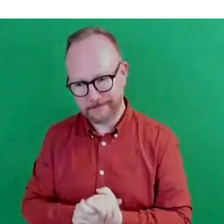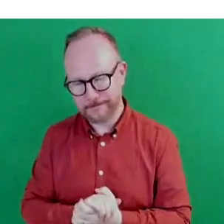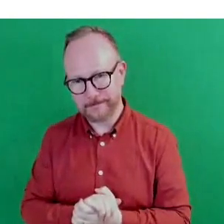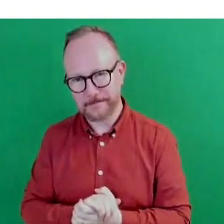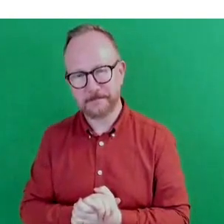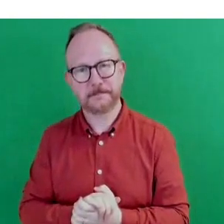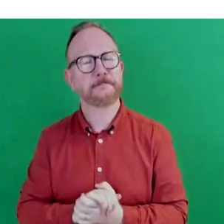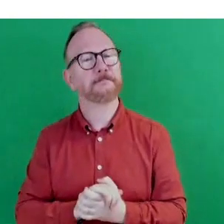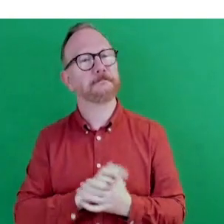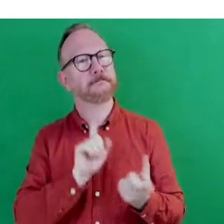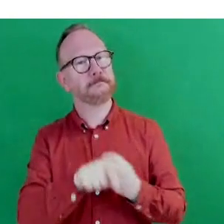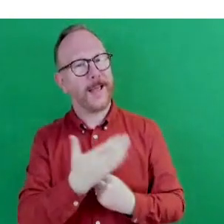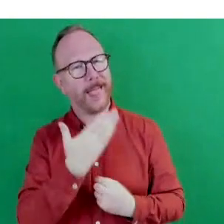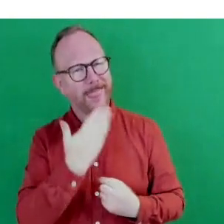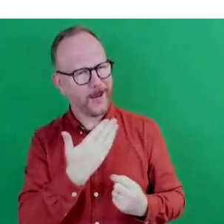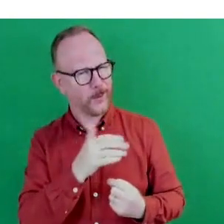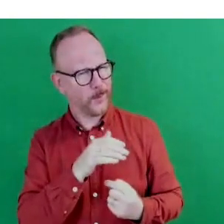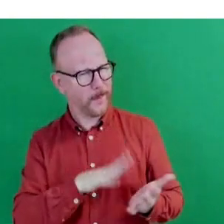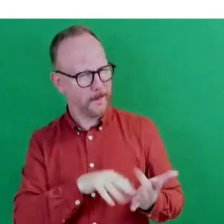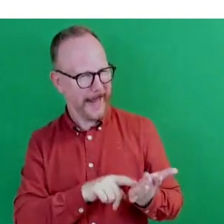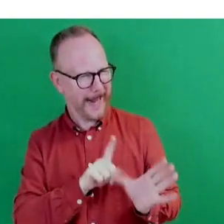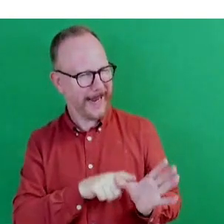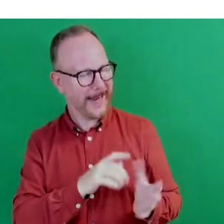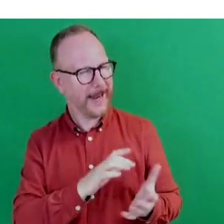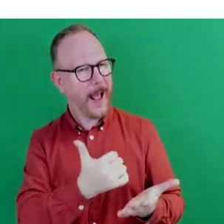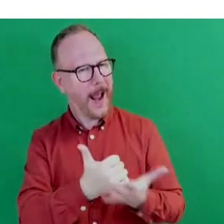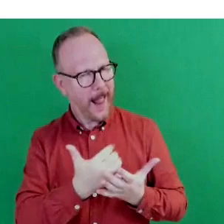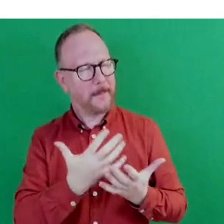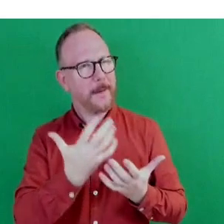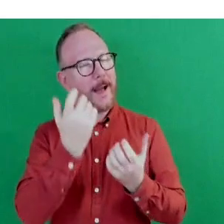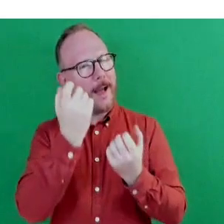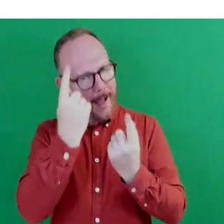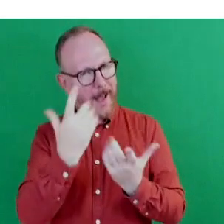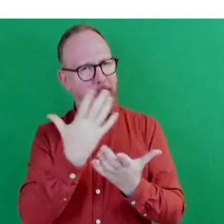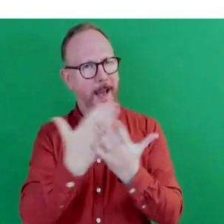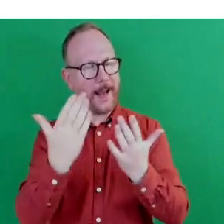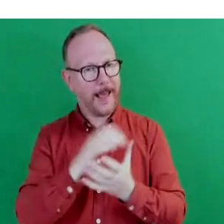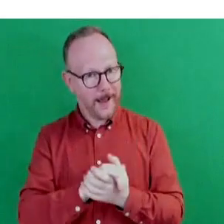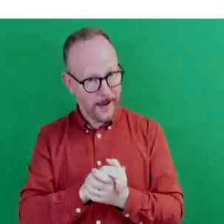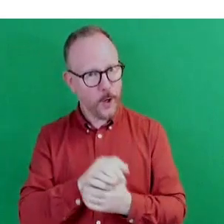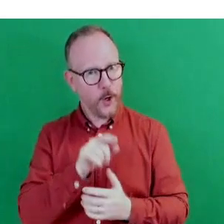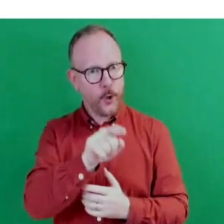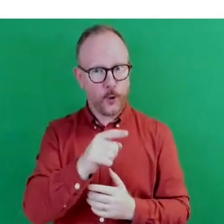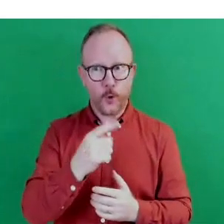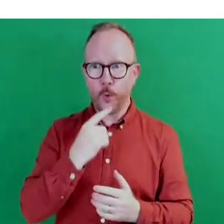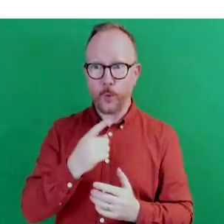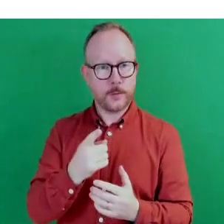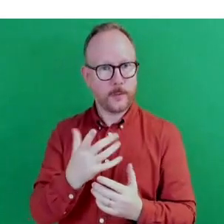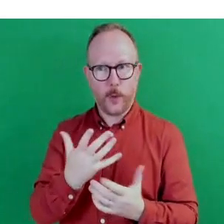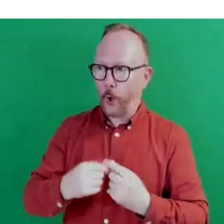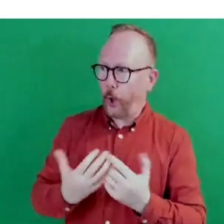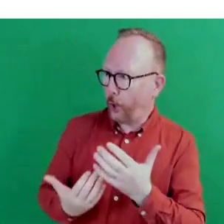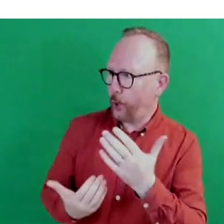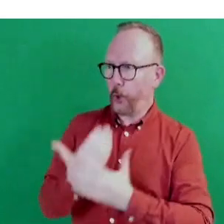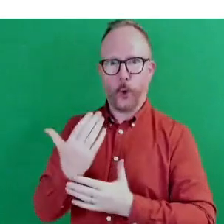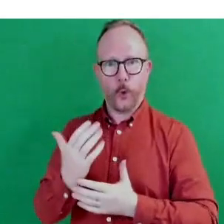Fantastic. Thank you, Millie. That really helps, I think, and makes some sense of that. I noticed you said pioneers. That's another comment that's coming on the Slido.